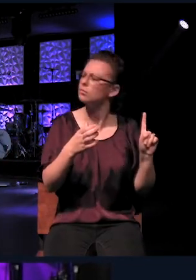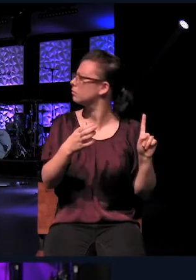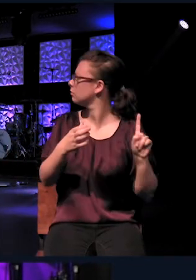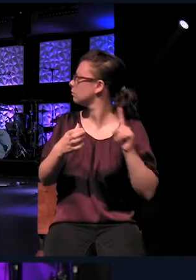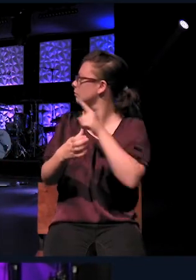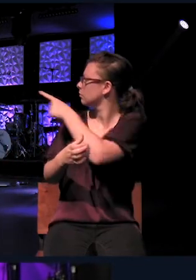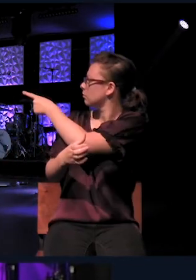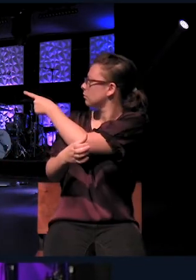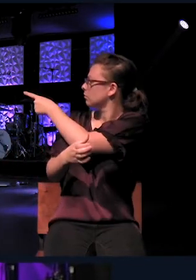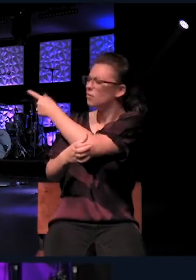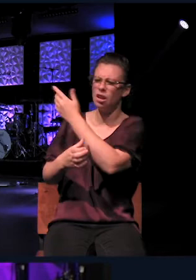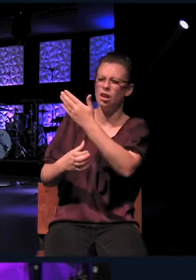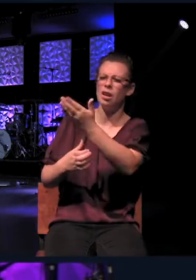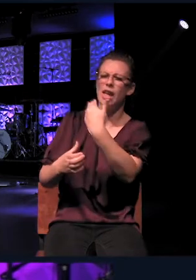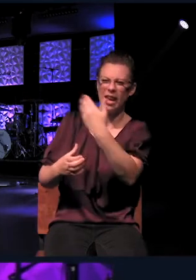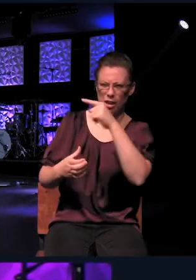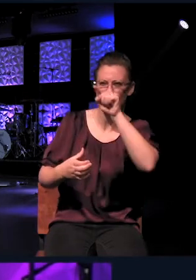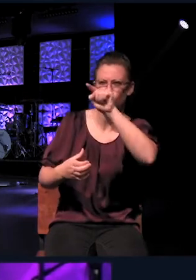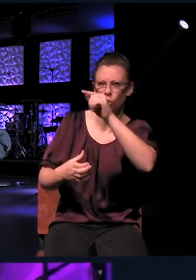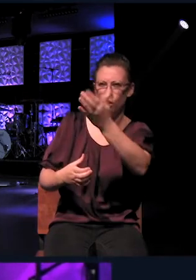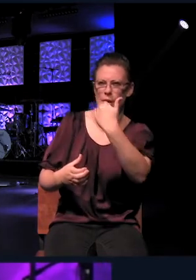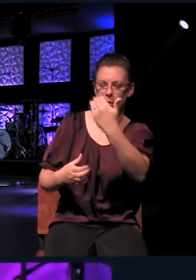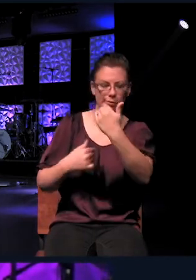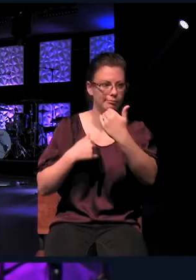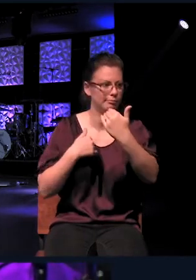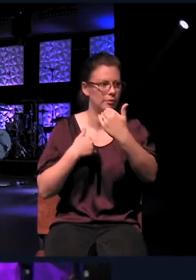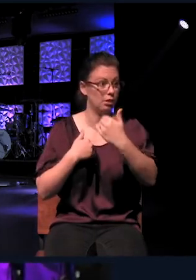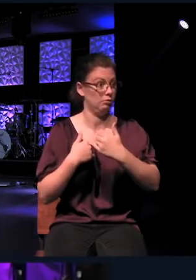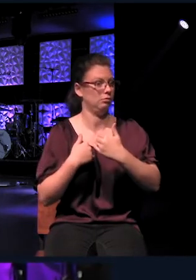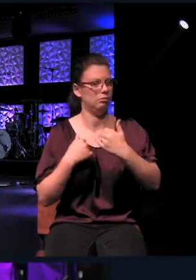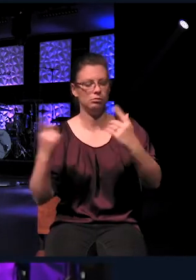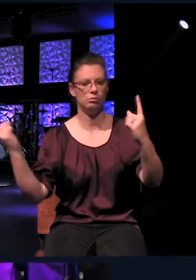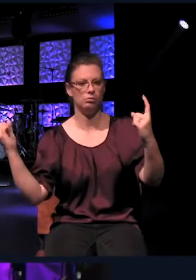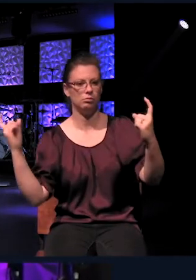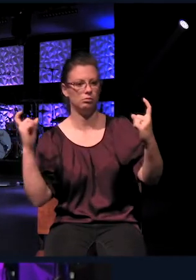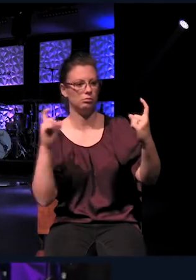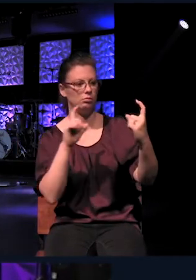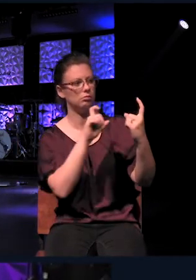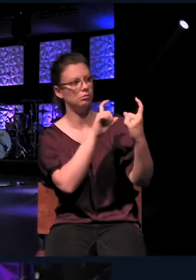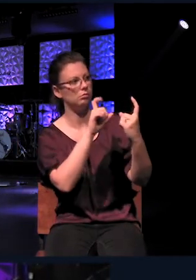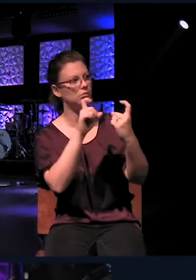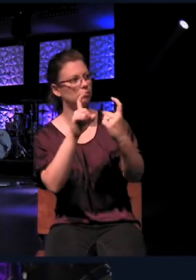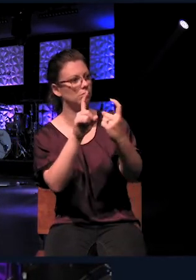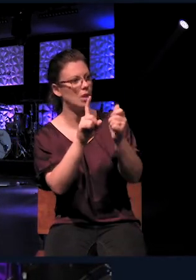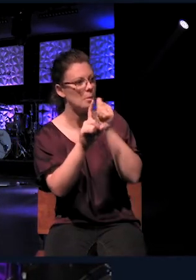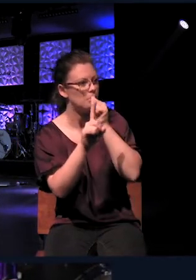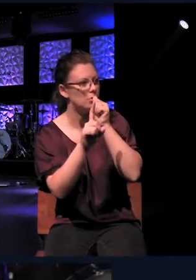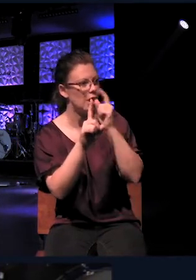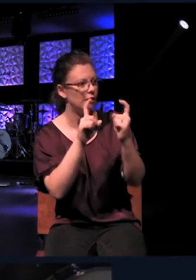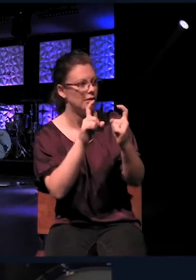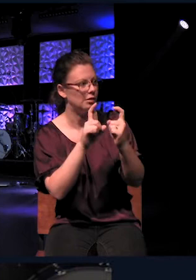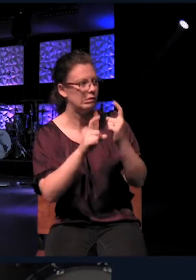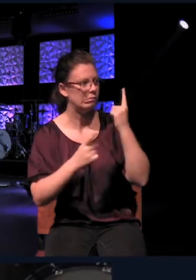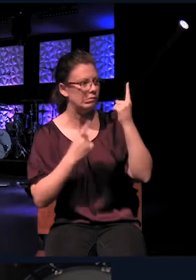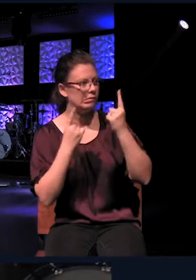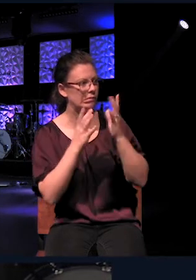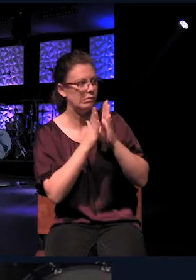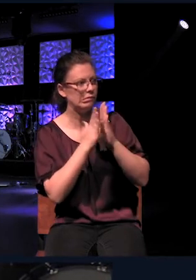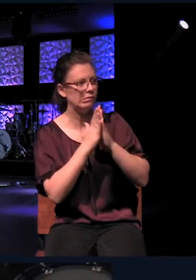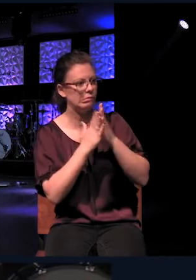she waves me over. And so I'm like, okay. So I kind of walk over to the side of the counter so no one else will hear what's about to happen, because I'm wondering if she got a floater in her iced